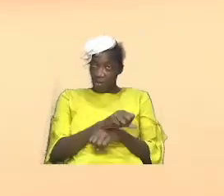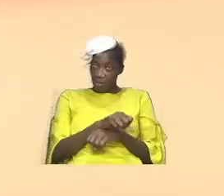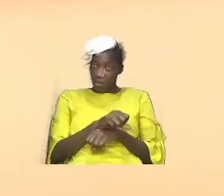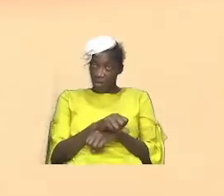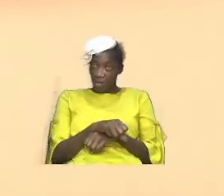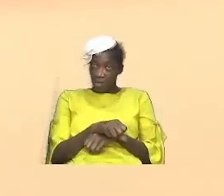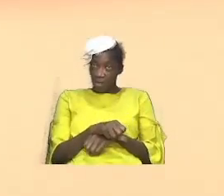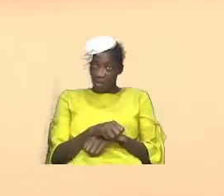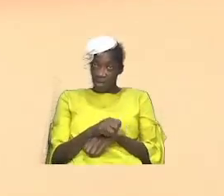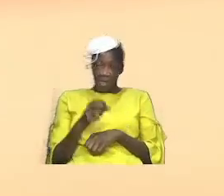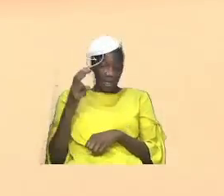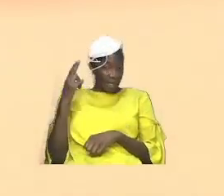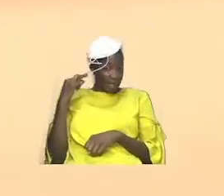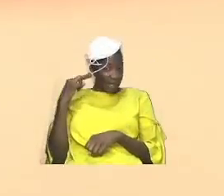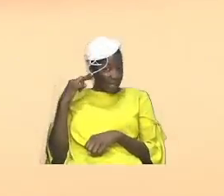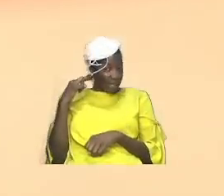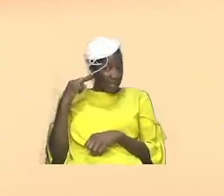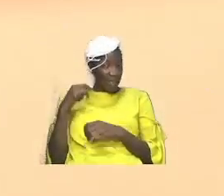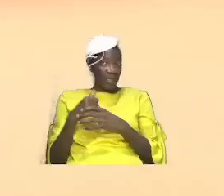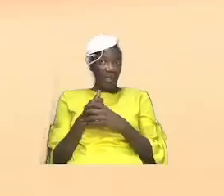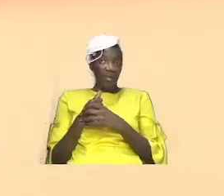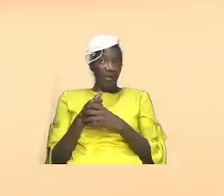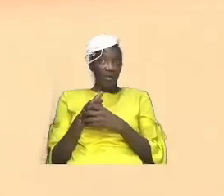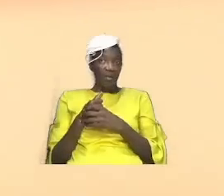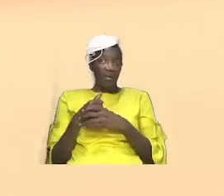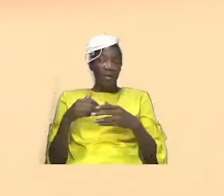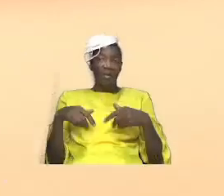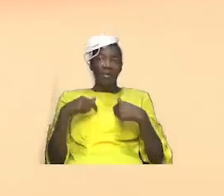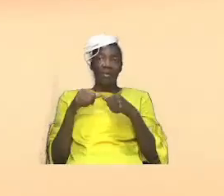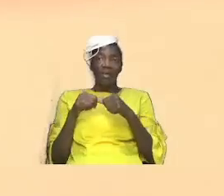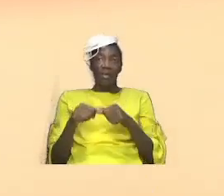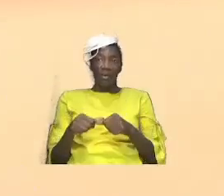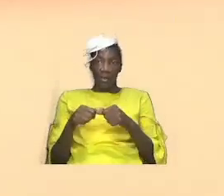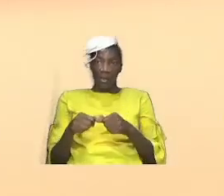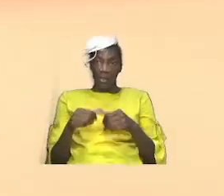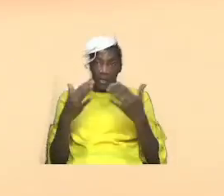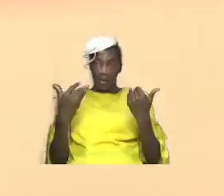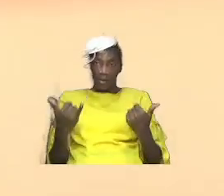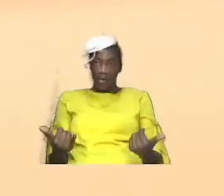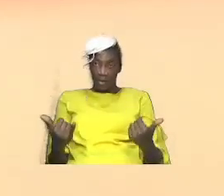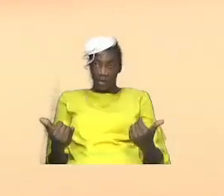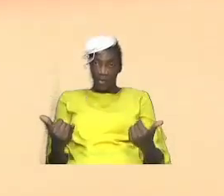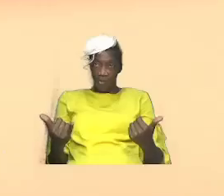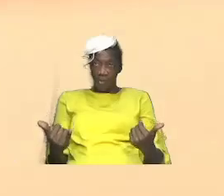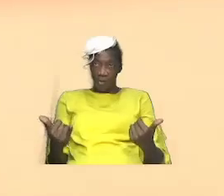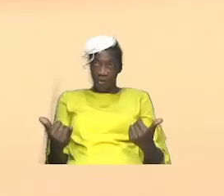Take heed from tonight as we go forward. How we act,